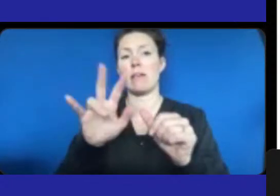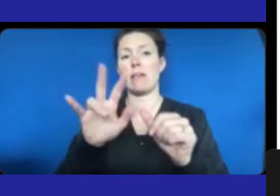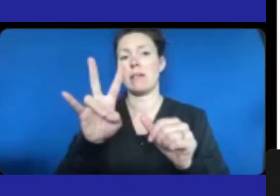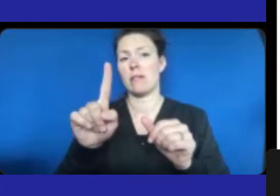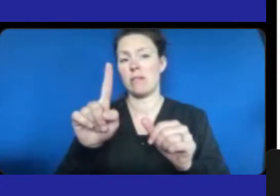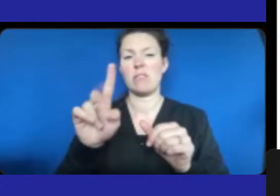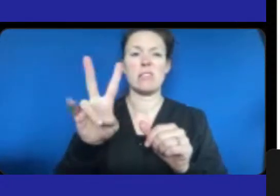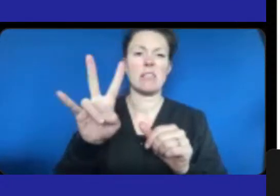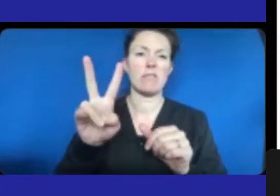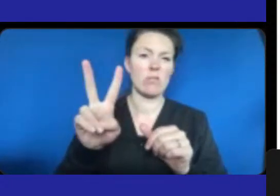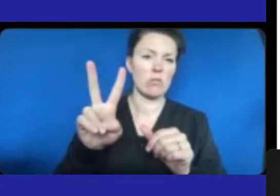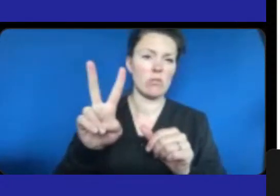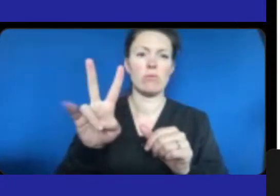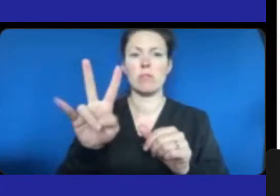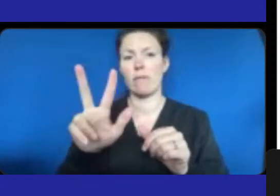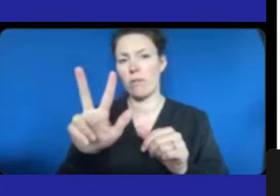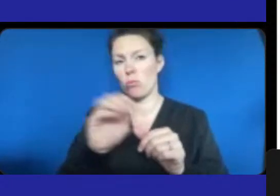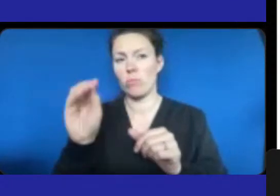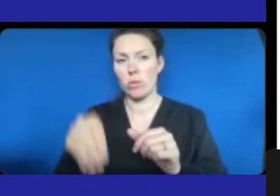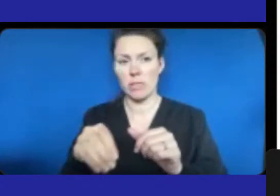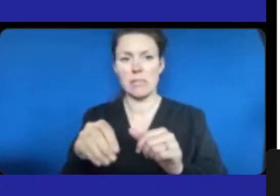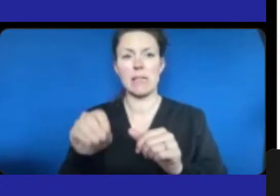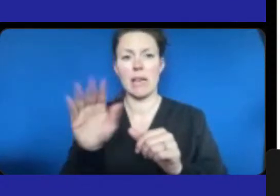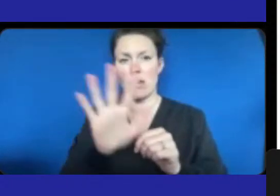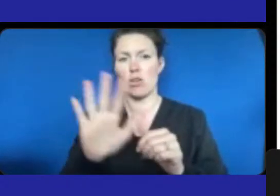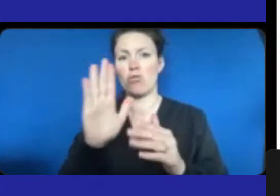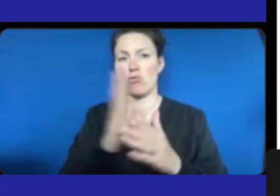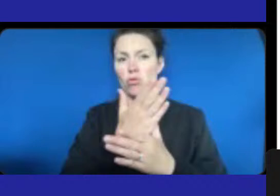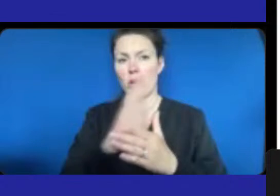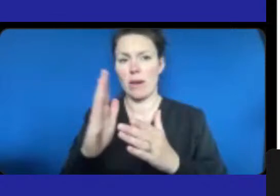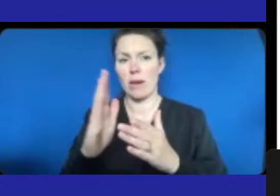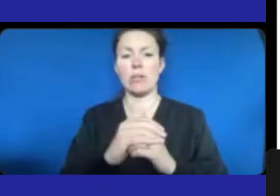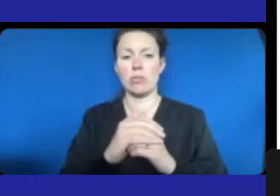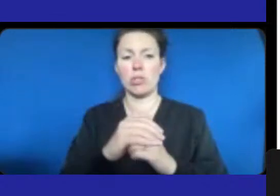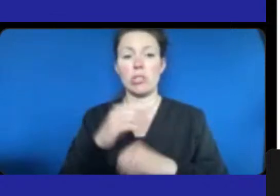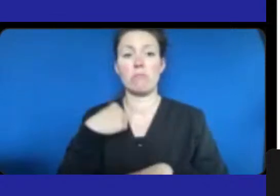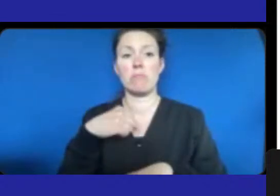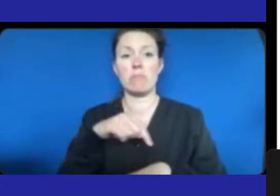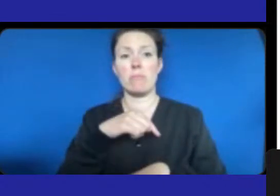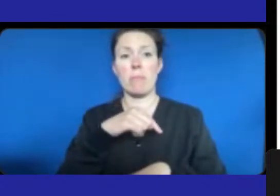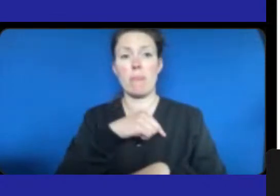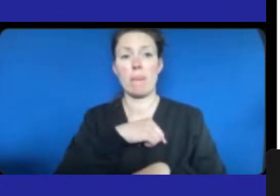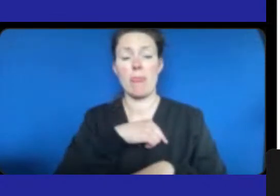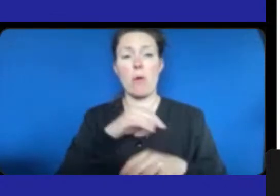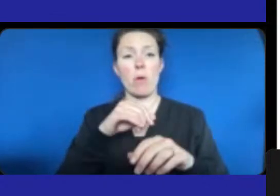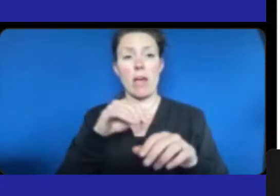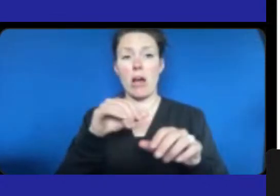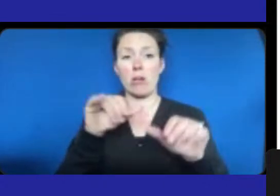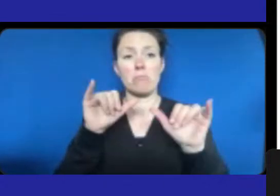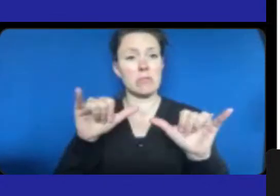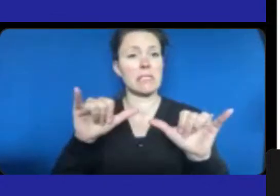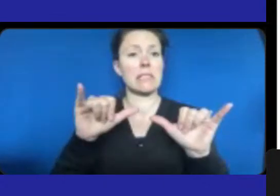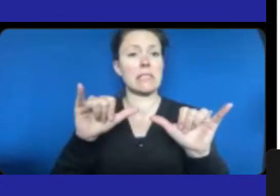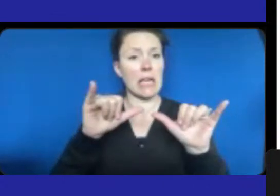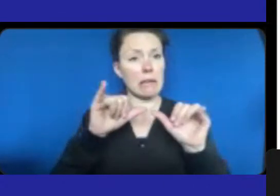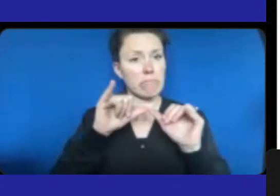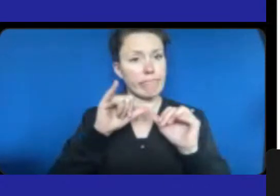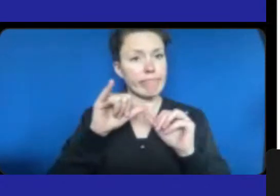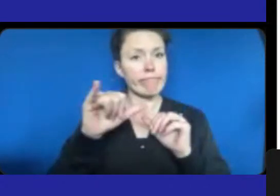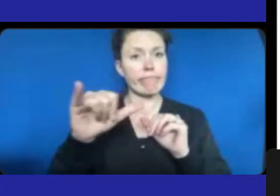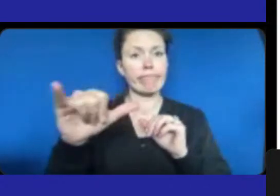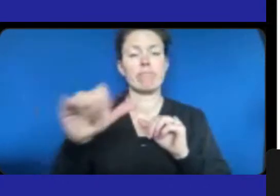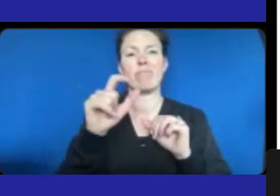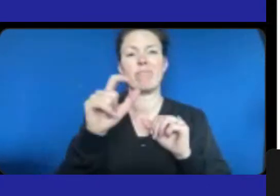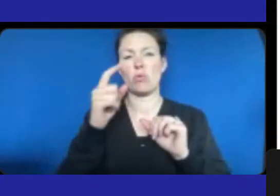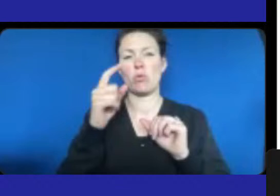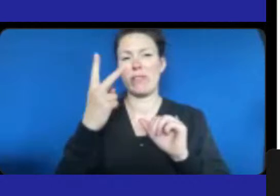72, 73% range. And we are staying steady there. So we have to find another way to get that number